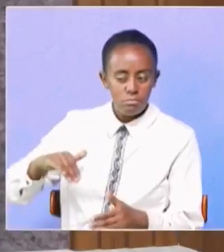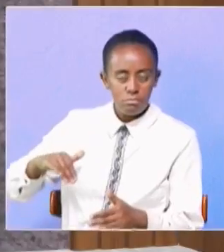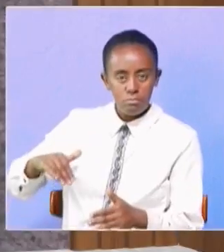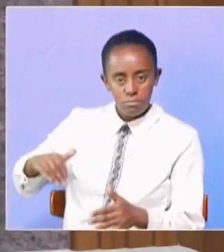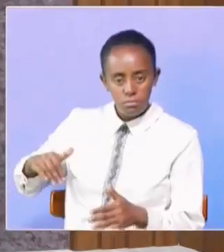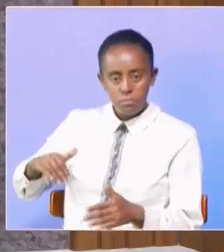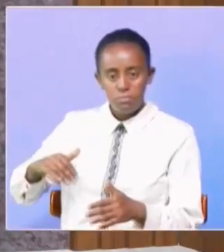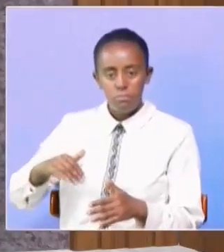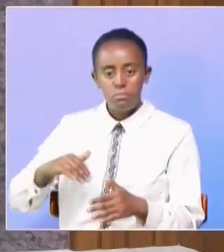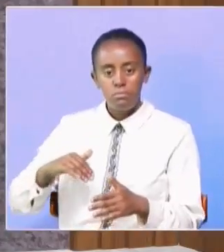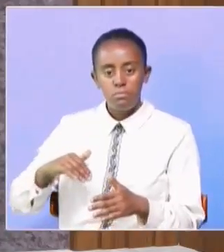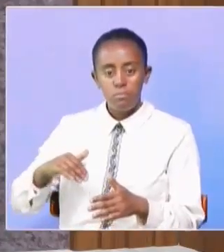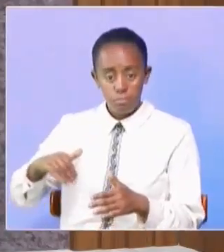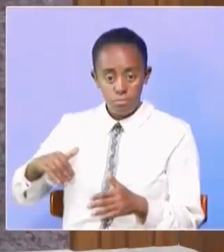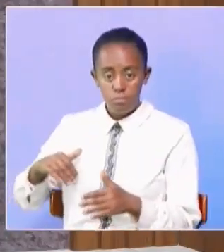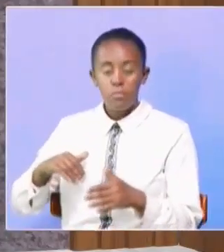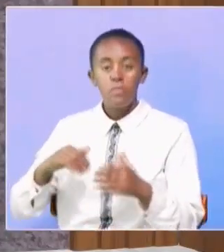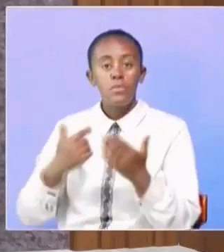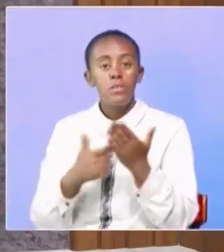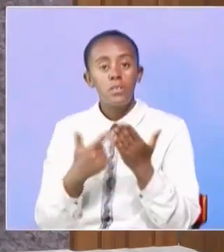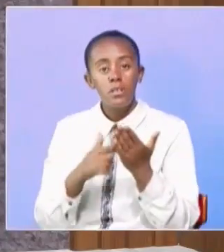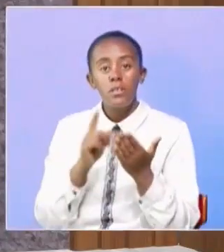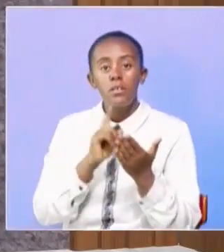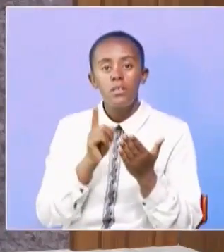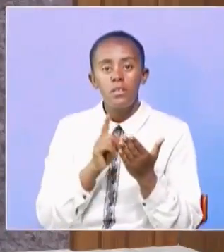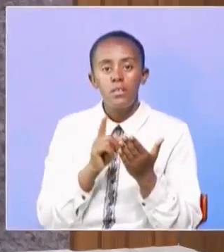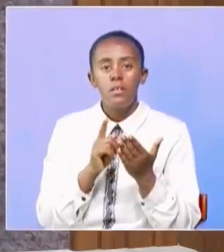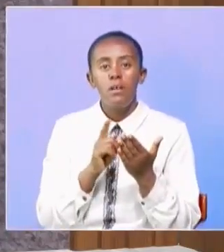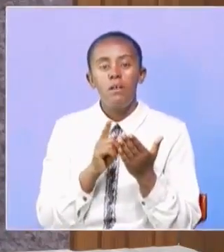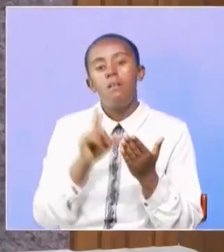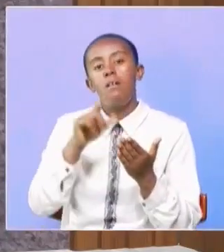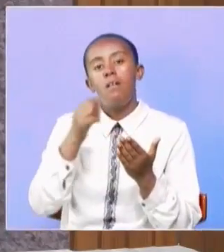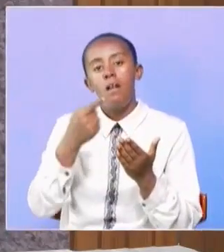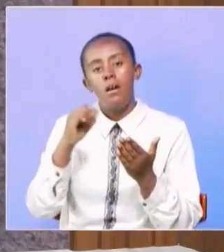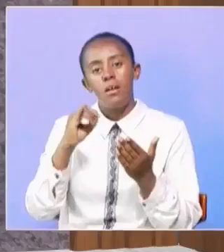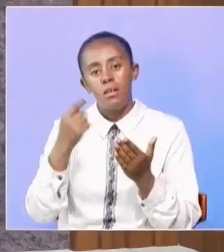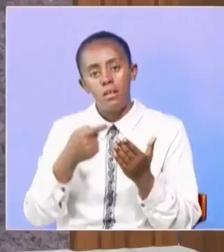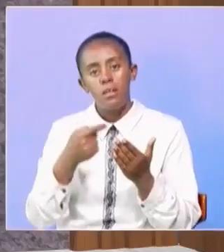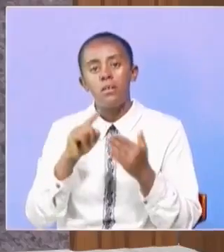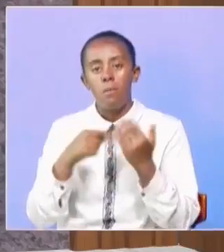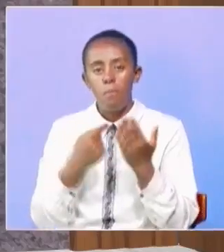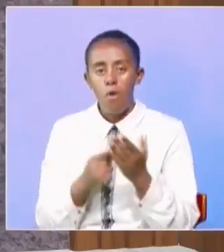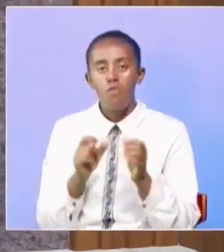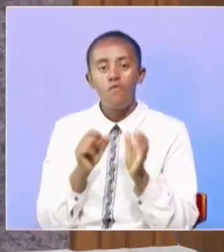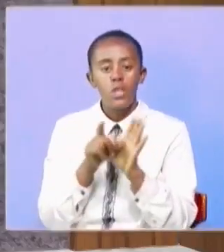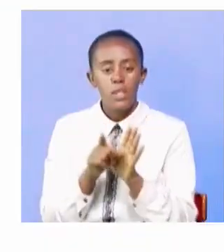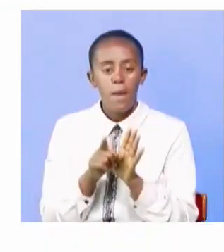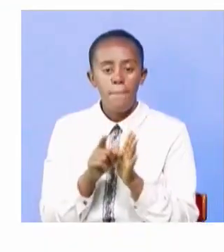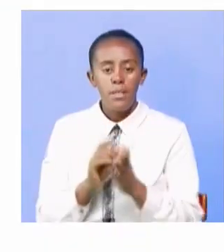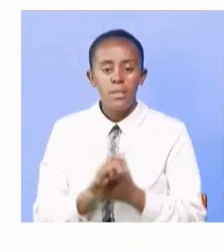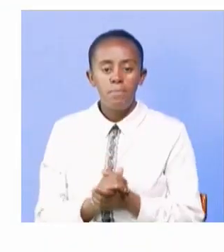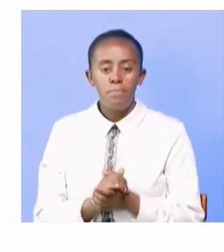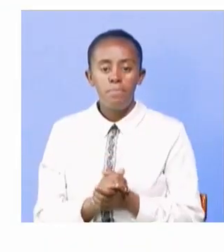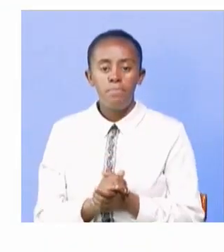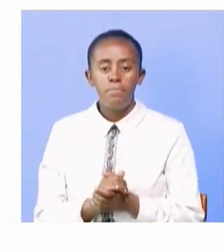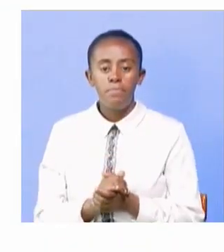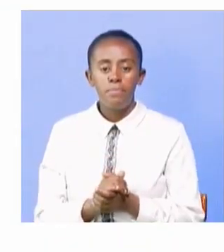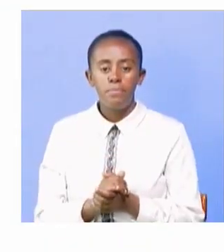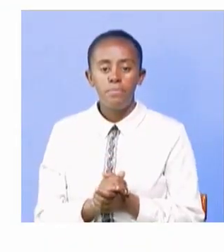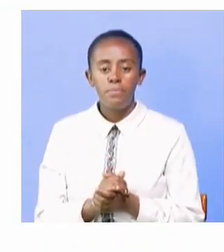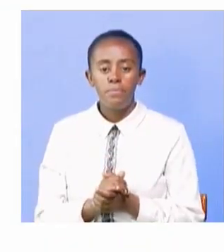Staying behind. So that is what lagging is all about. For example,